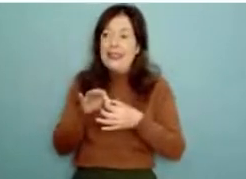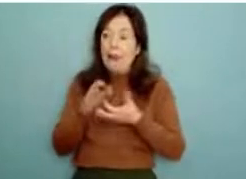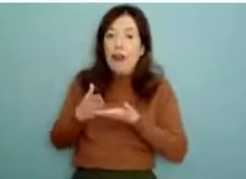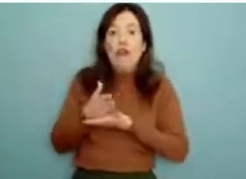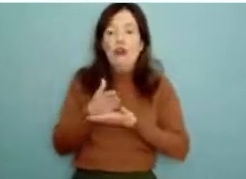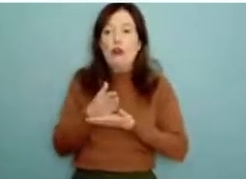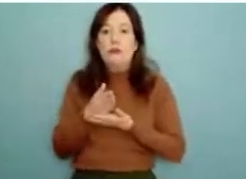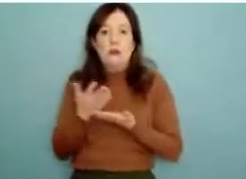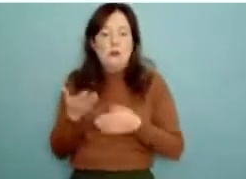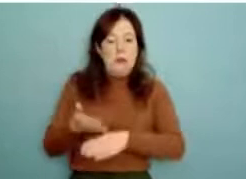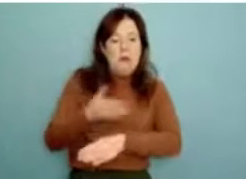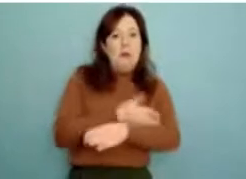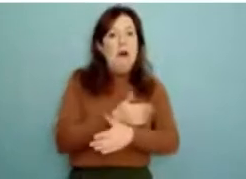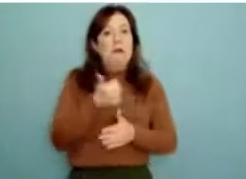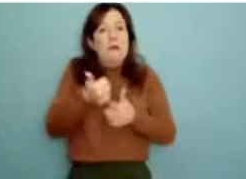to treatment.